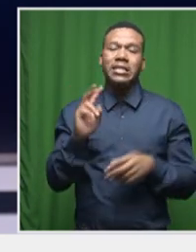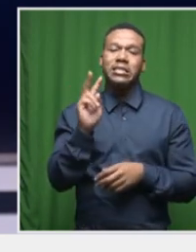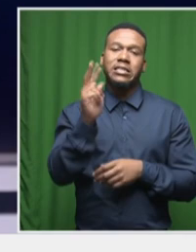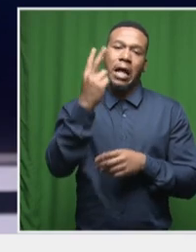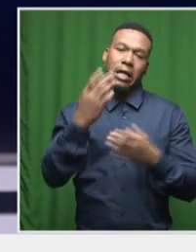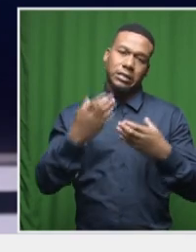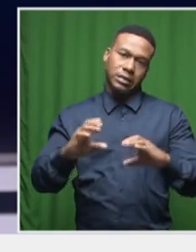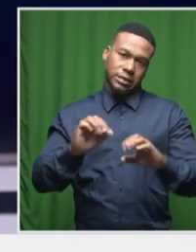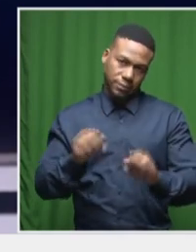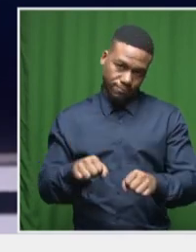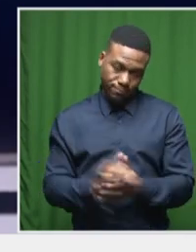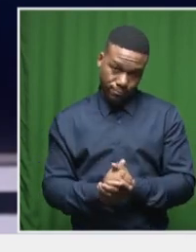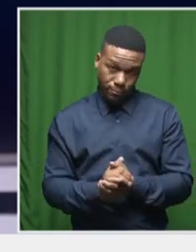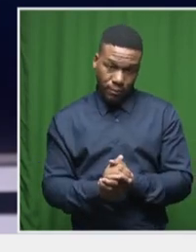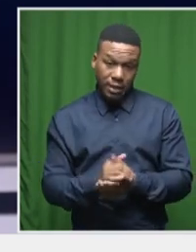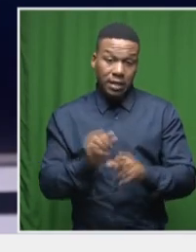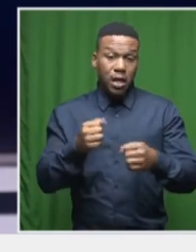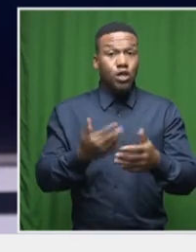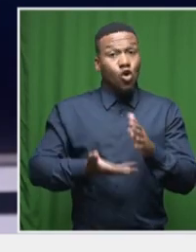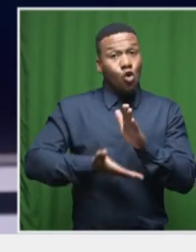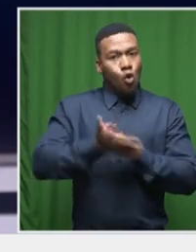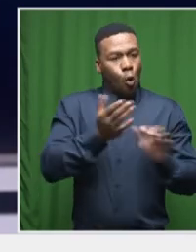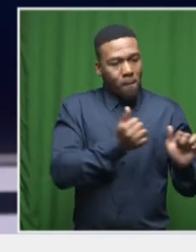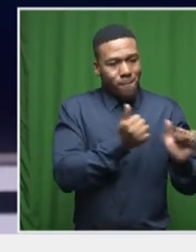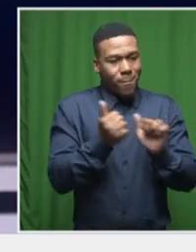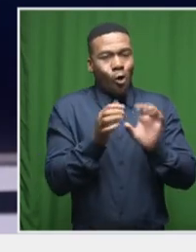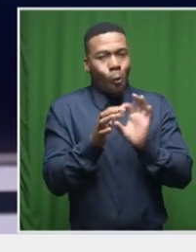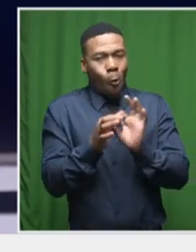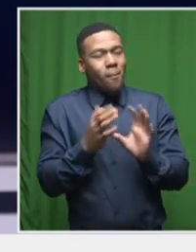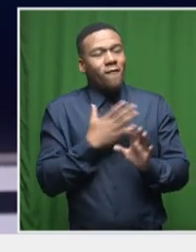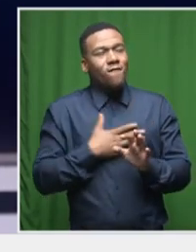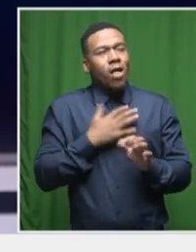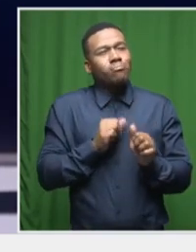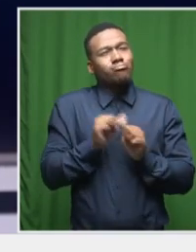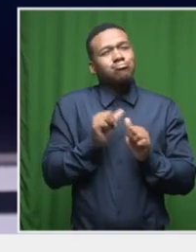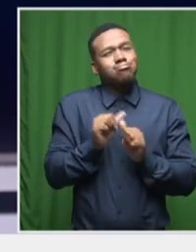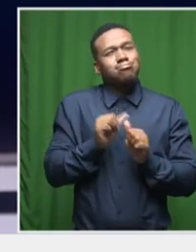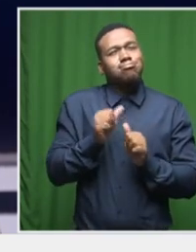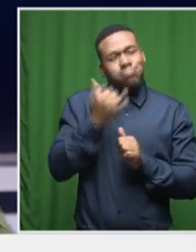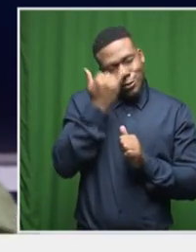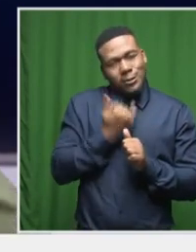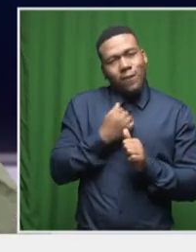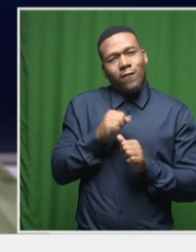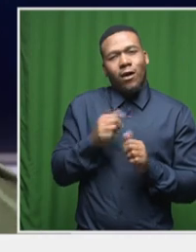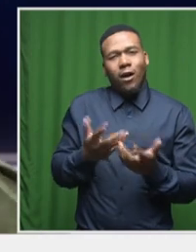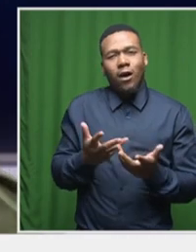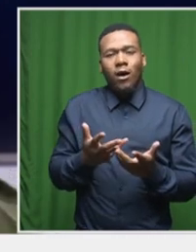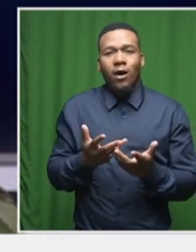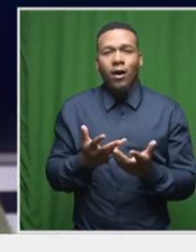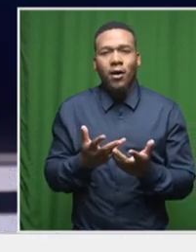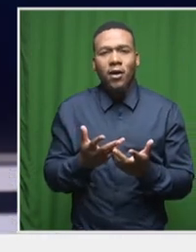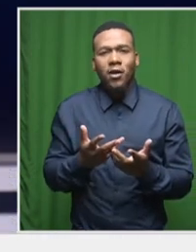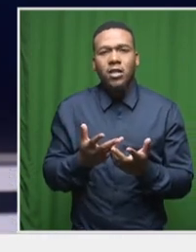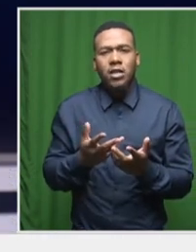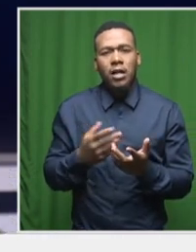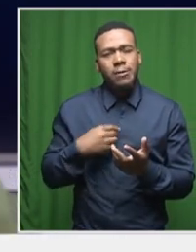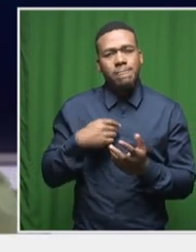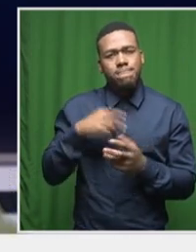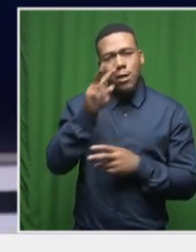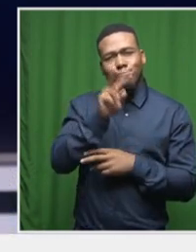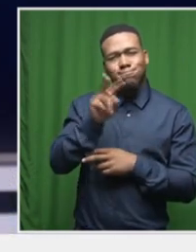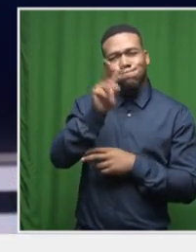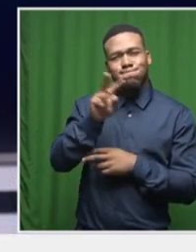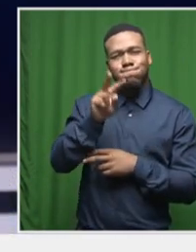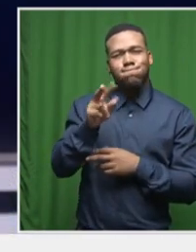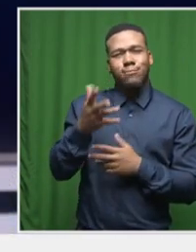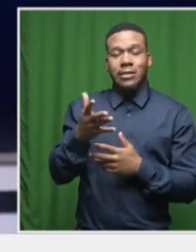right. Yes, so they need to go home and feel a bit better about themselves, and with the perspective that, you know what, there's some